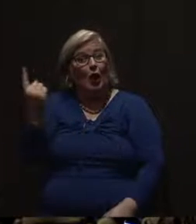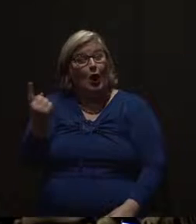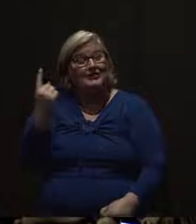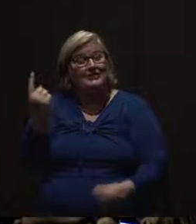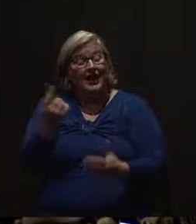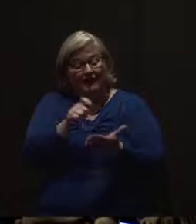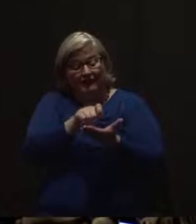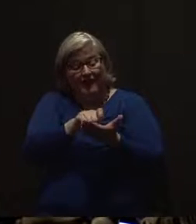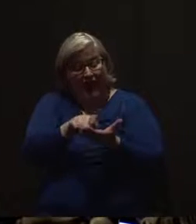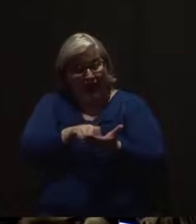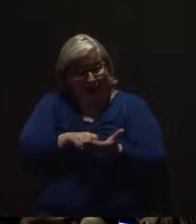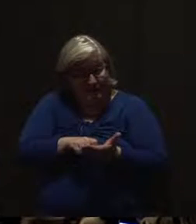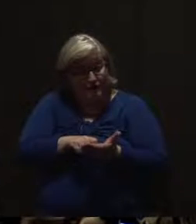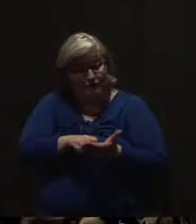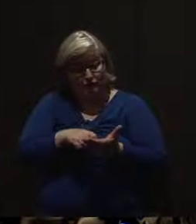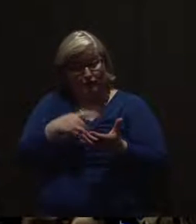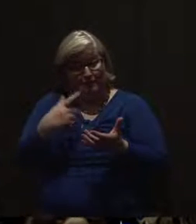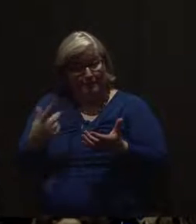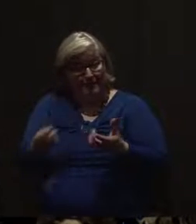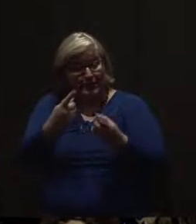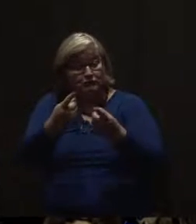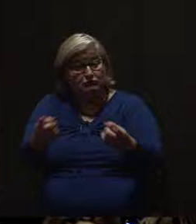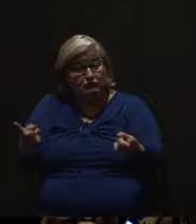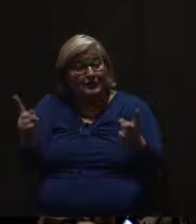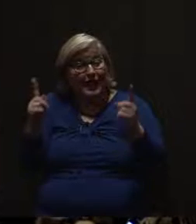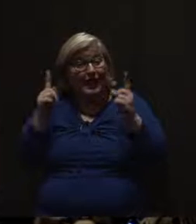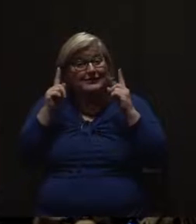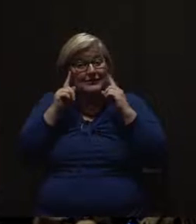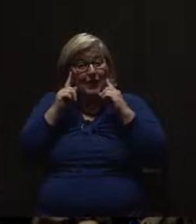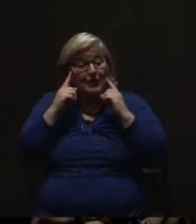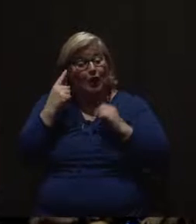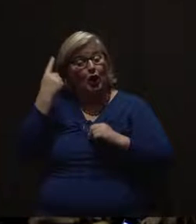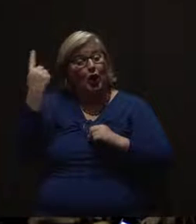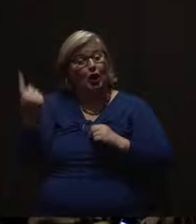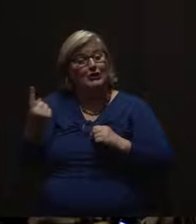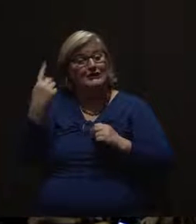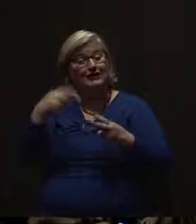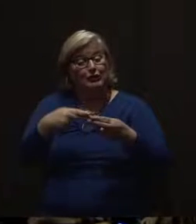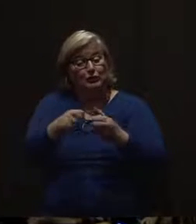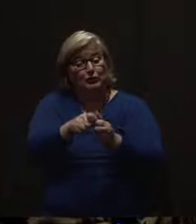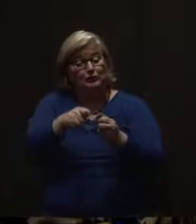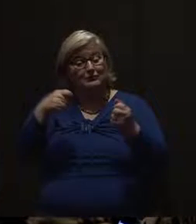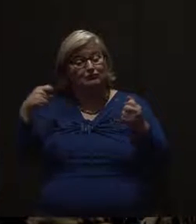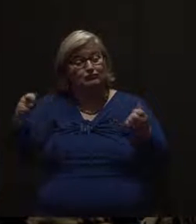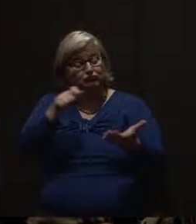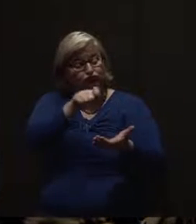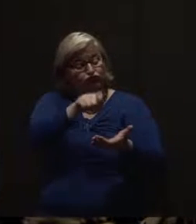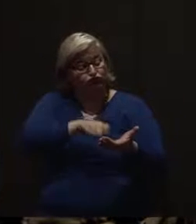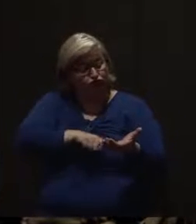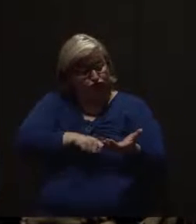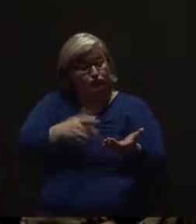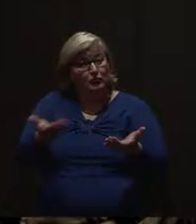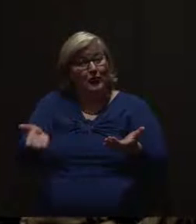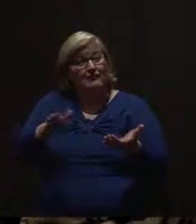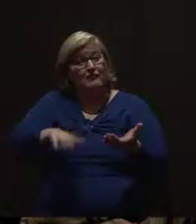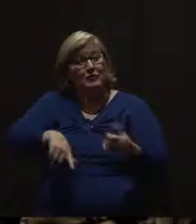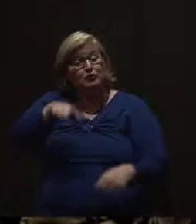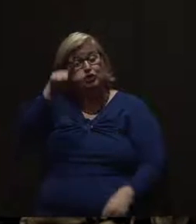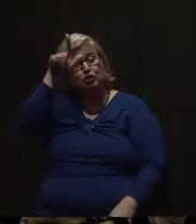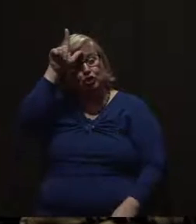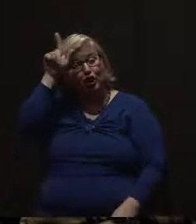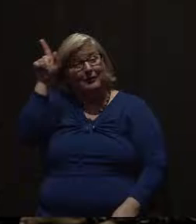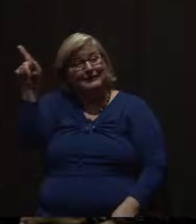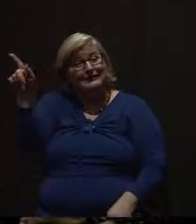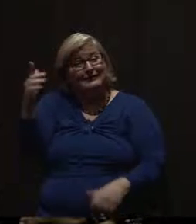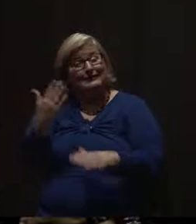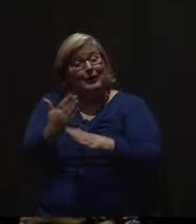academic, literary critic, columnist, and broadcaster from Düsseldorf. Her work has been published by international